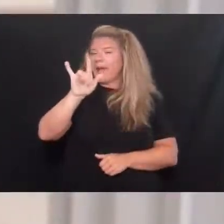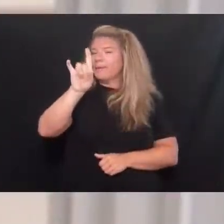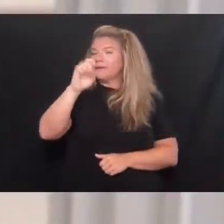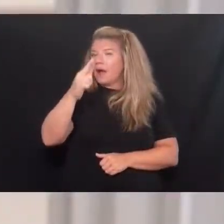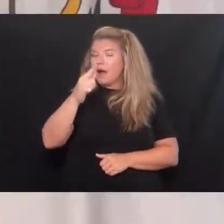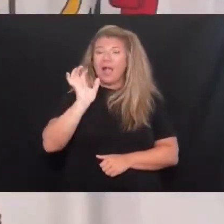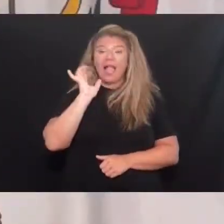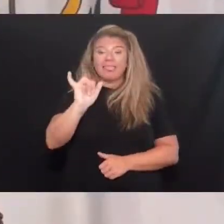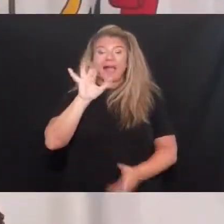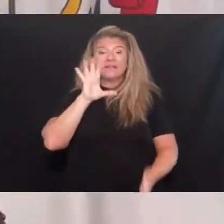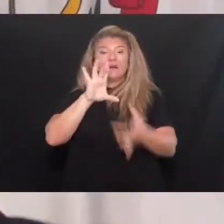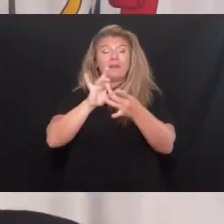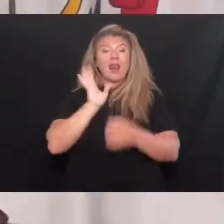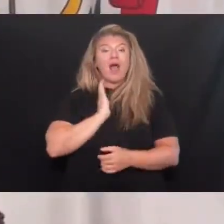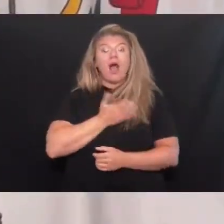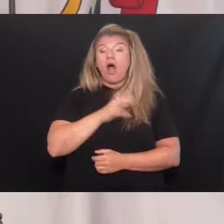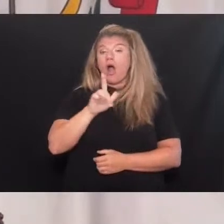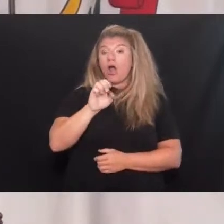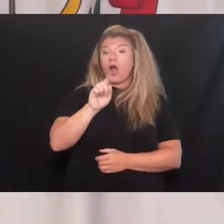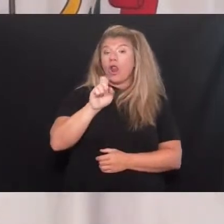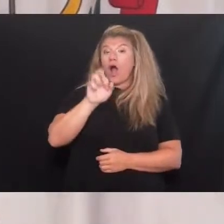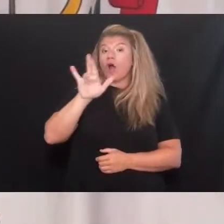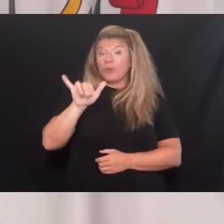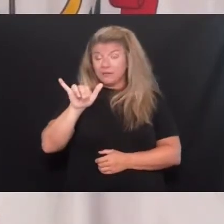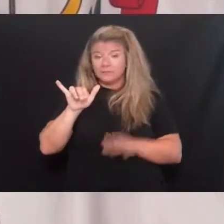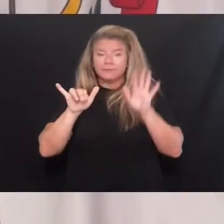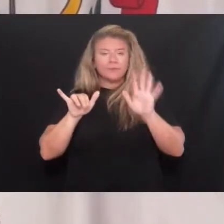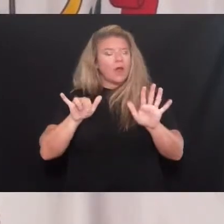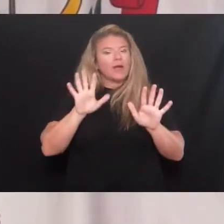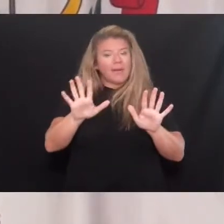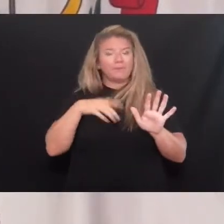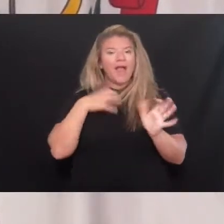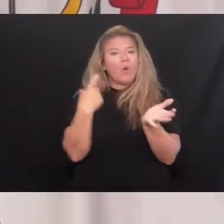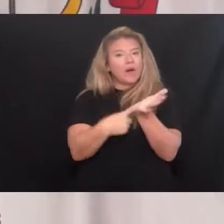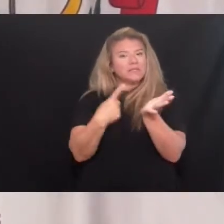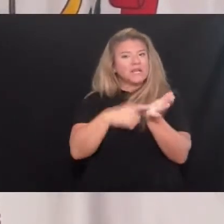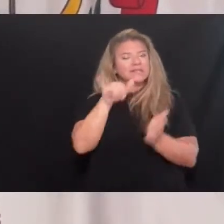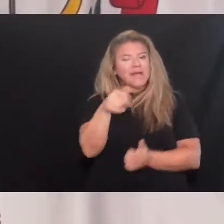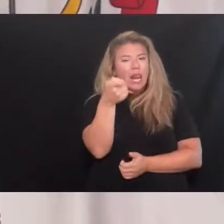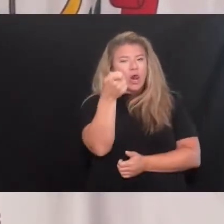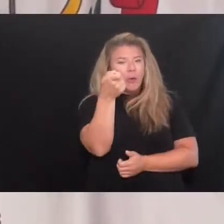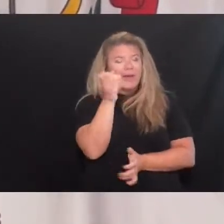in regard to our lottery. Now, I want to talk to you just a second about that.